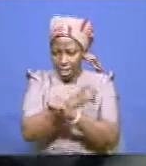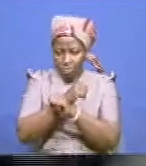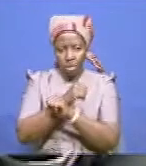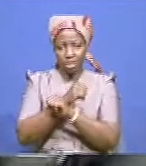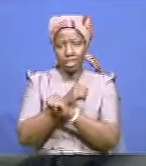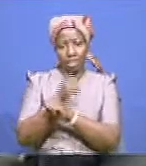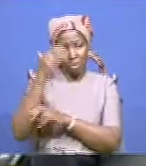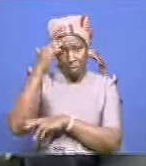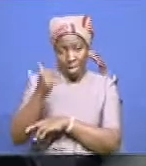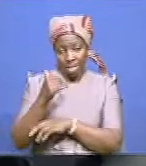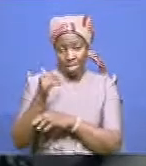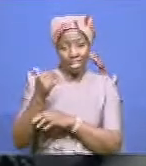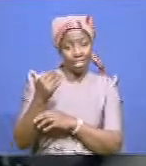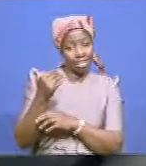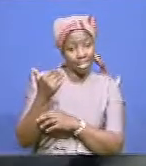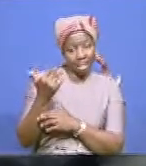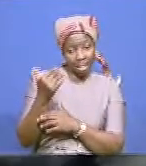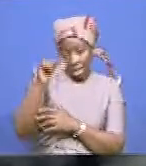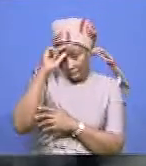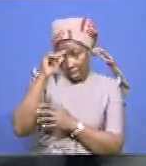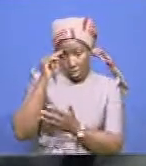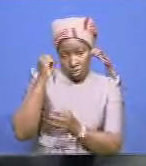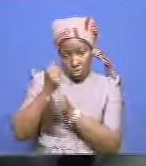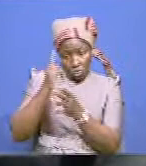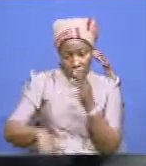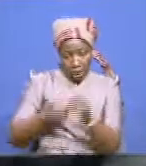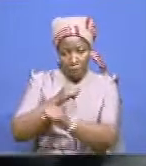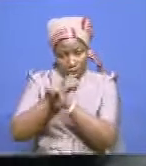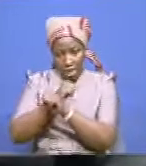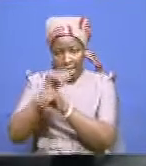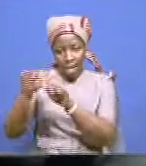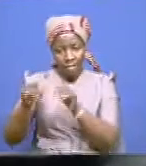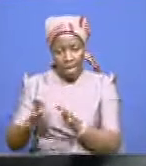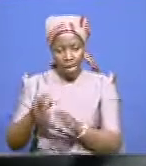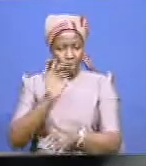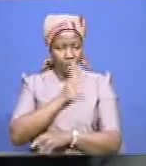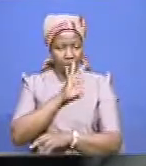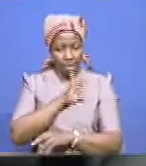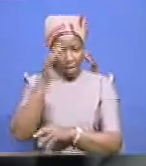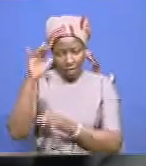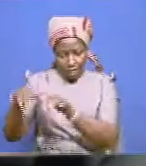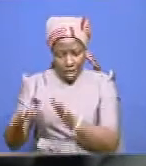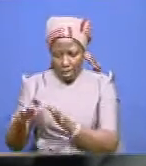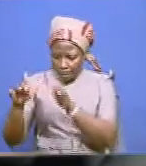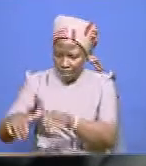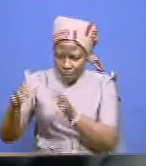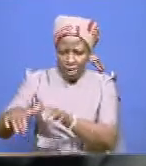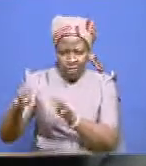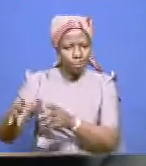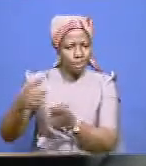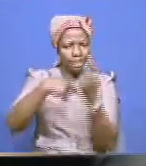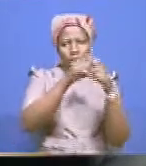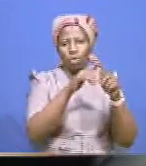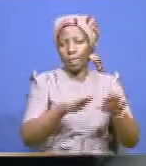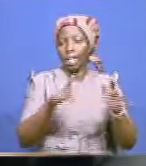farmer returns, so that the farmer concentrates on production of farm produce and surplus to take to the market. And when they